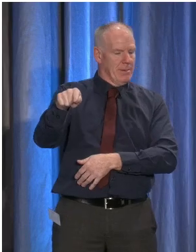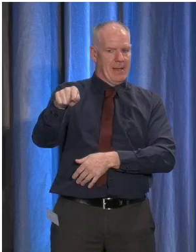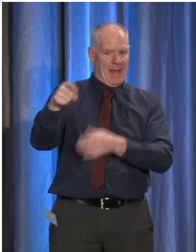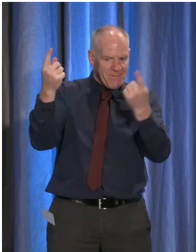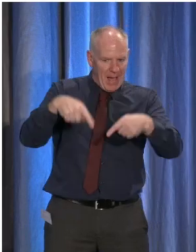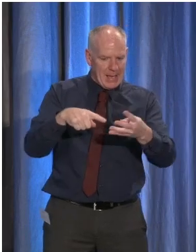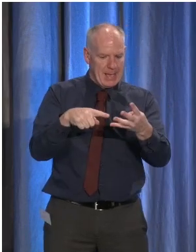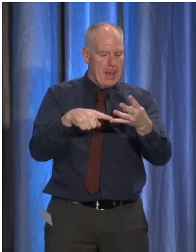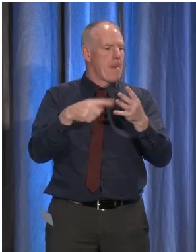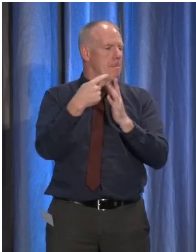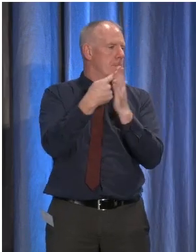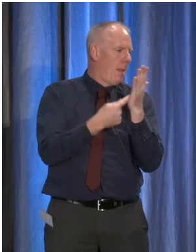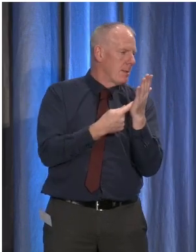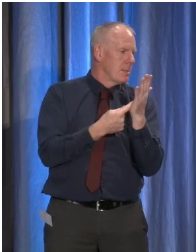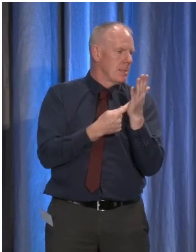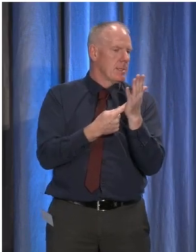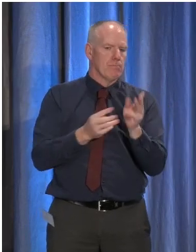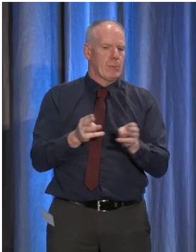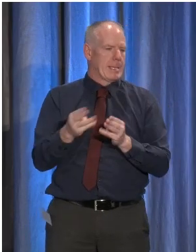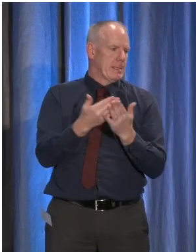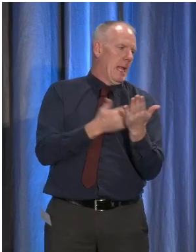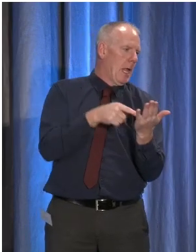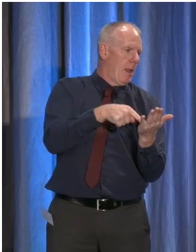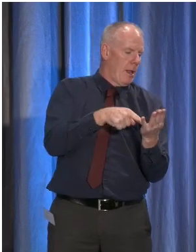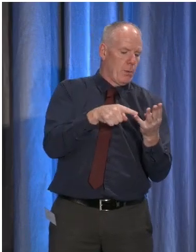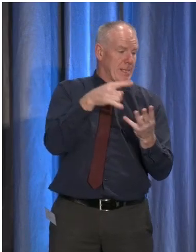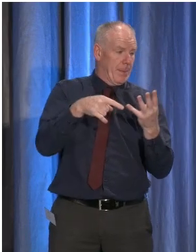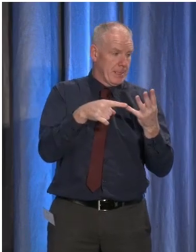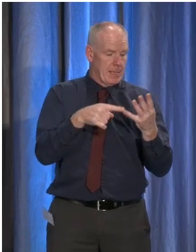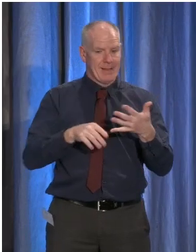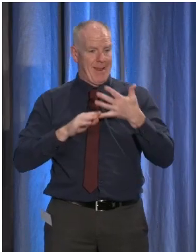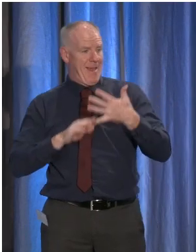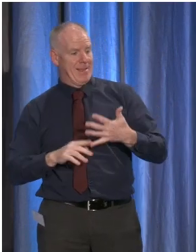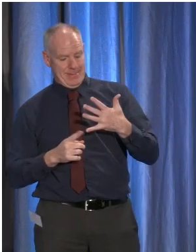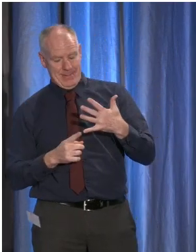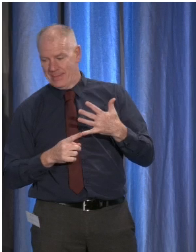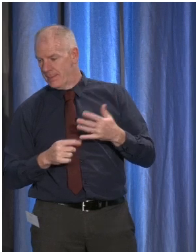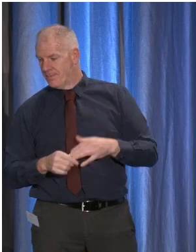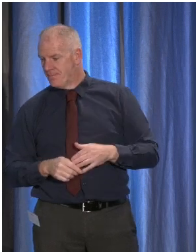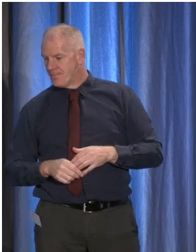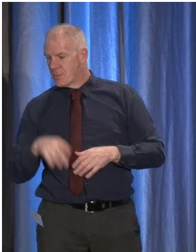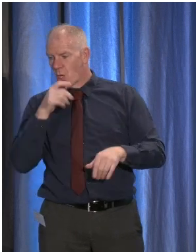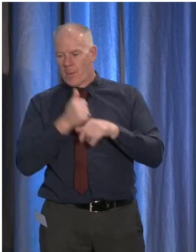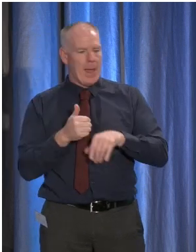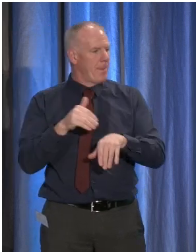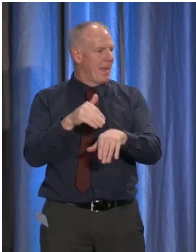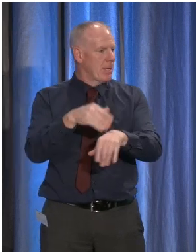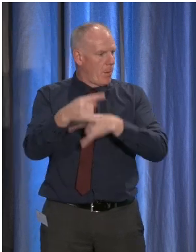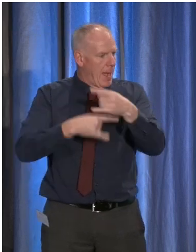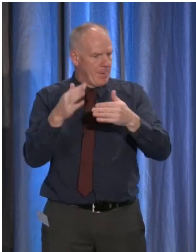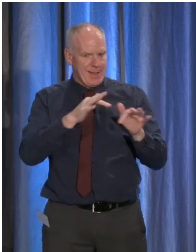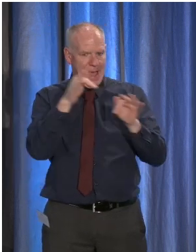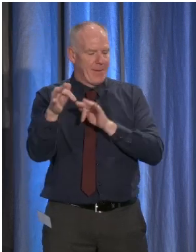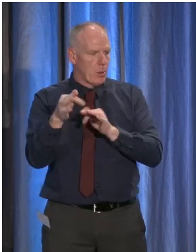the policy and practice landscape. All of this was happening within. And finally, we'd like to consider some implications in